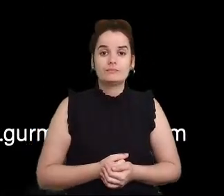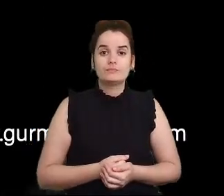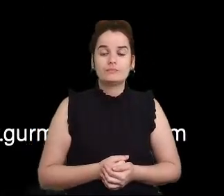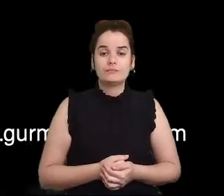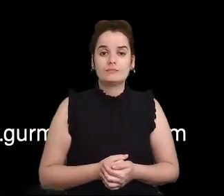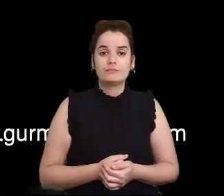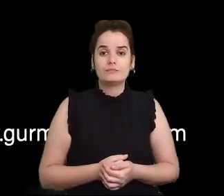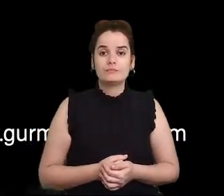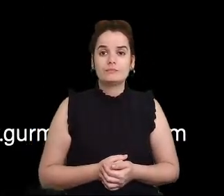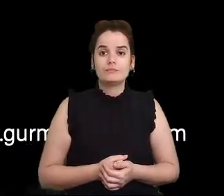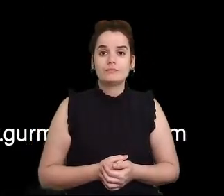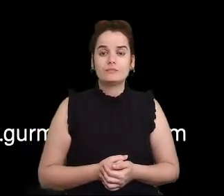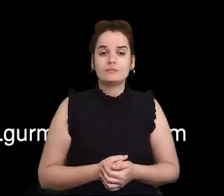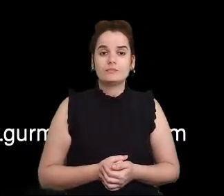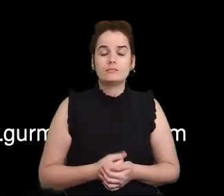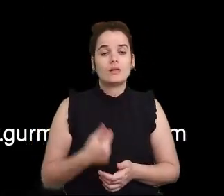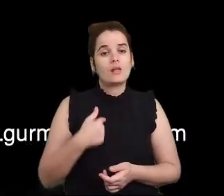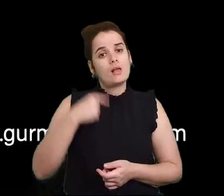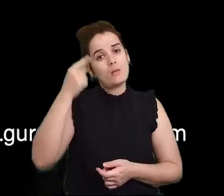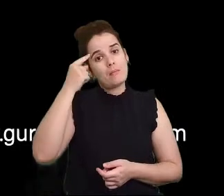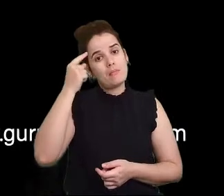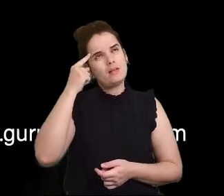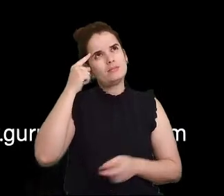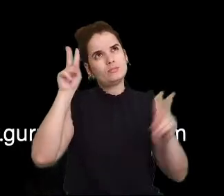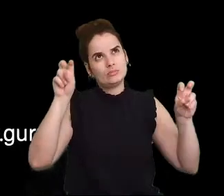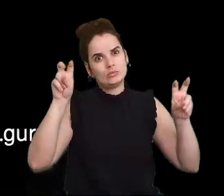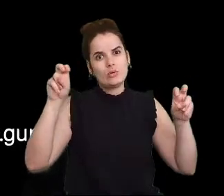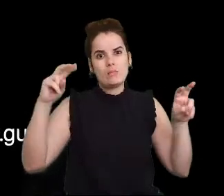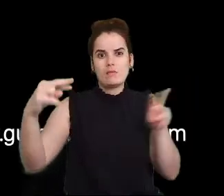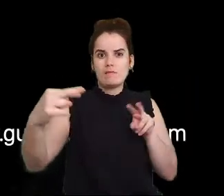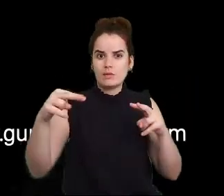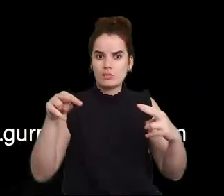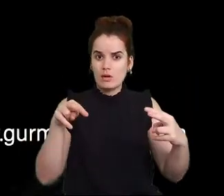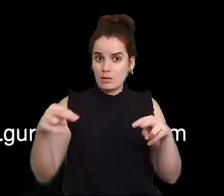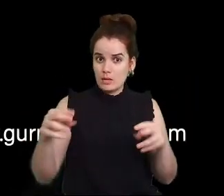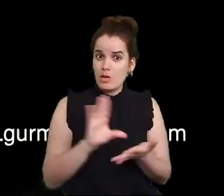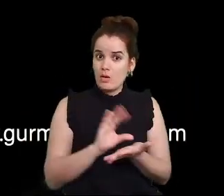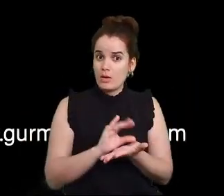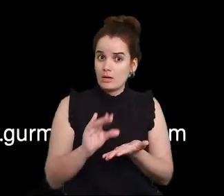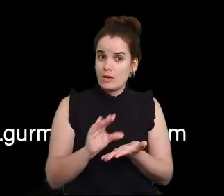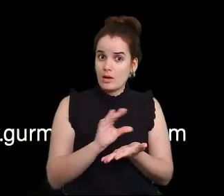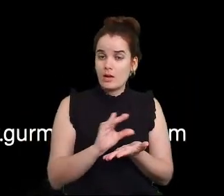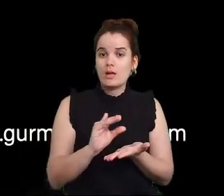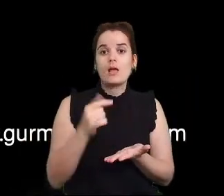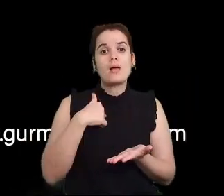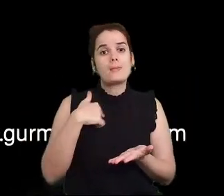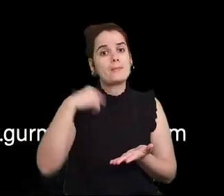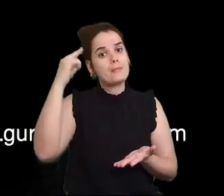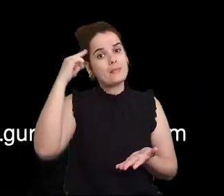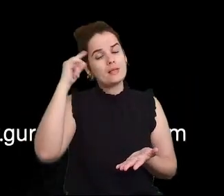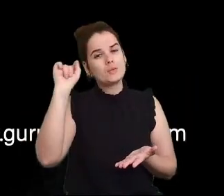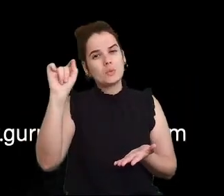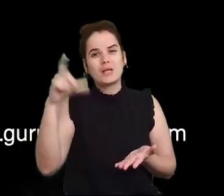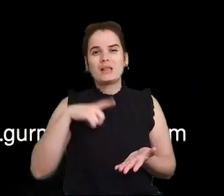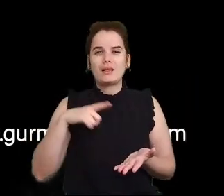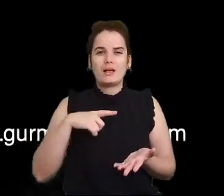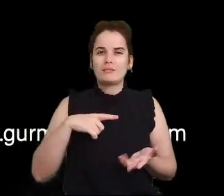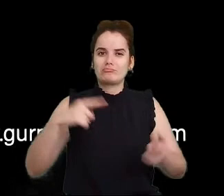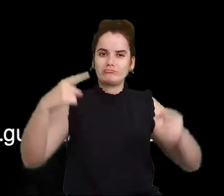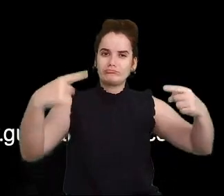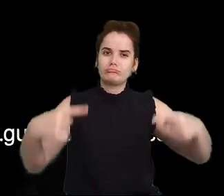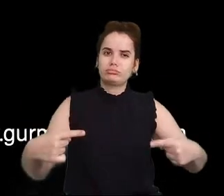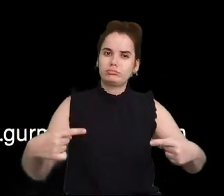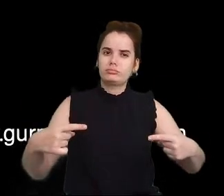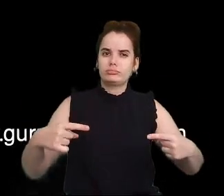in like several dual worlds. There are several dichotomies in database. There are 2 sides to a lot of